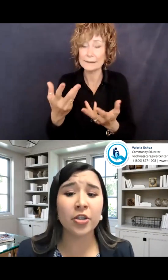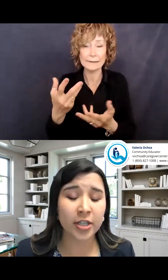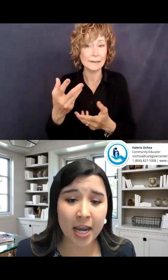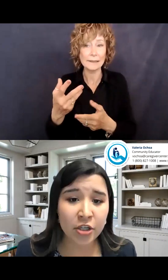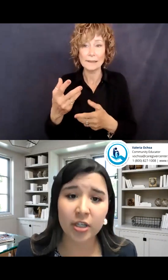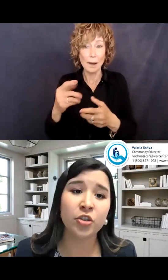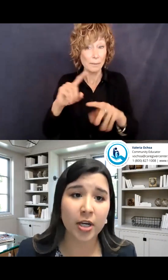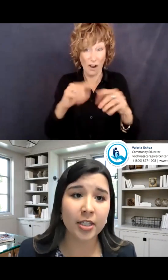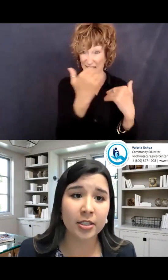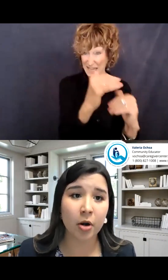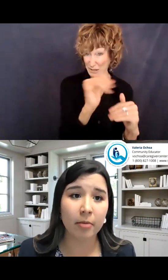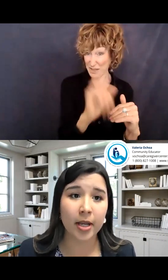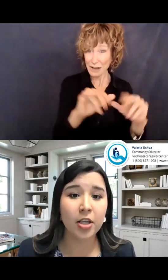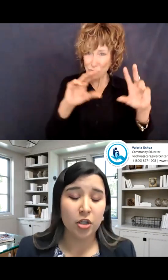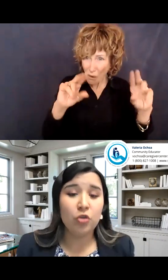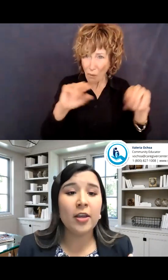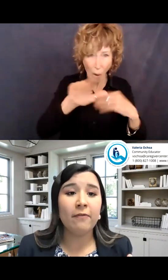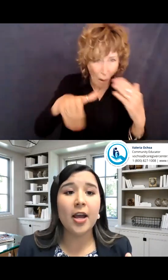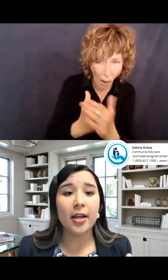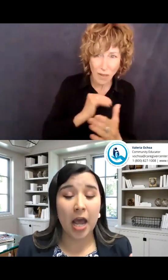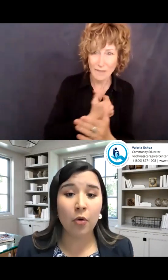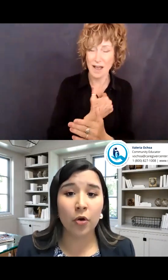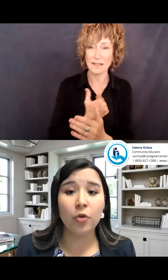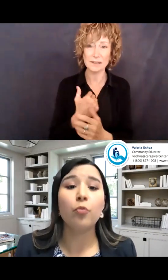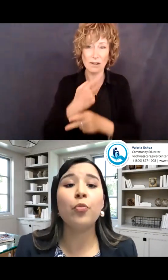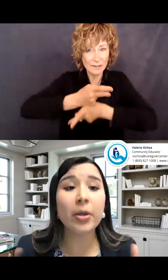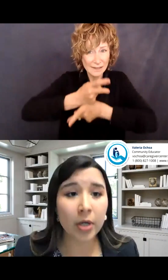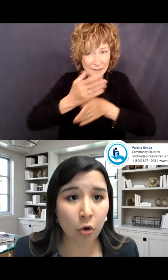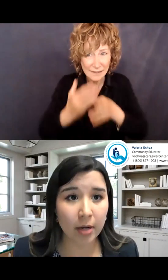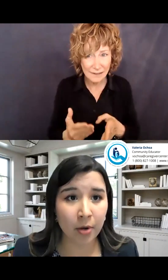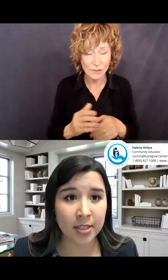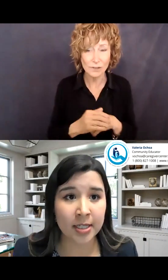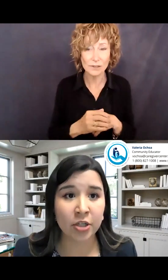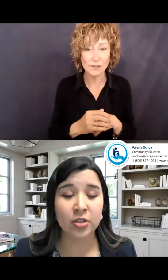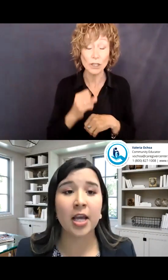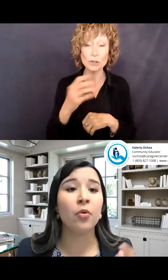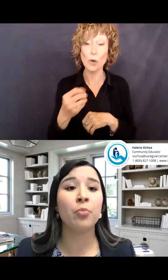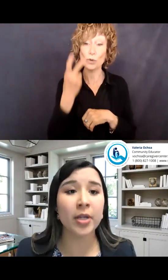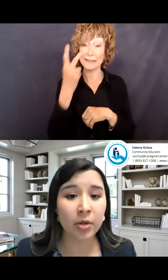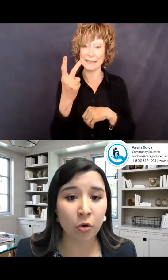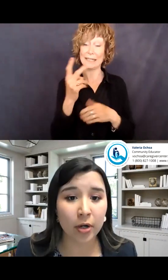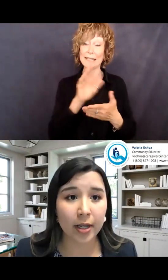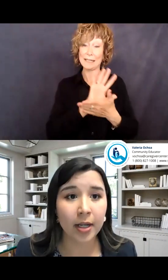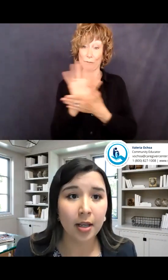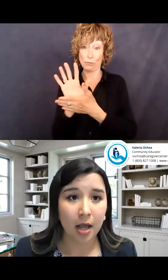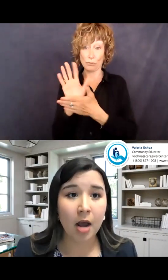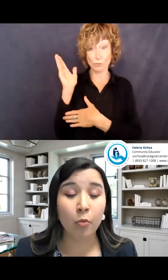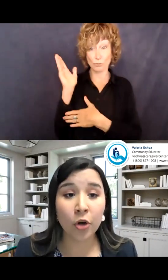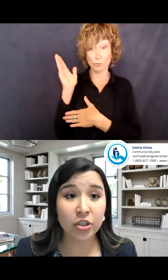our education and training department, you can find our pre-recorded presentations, our